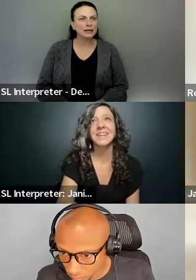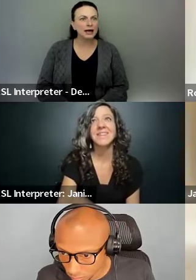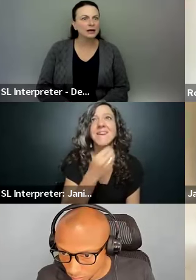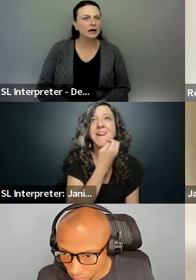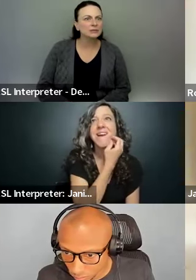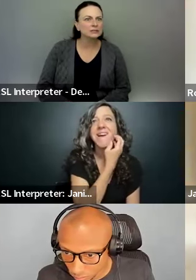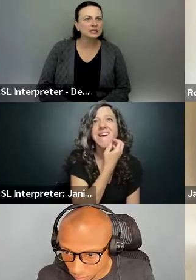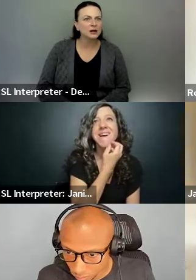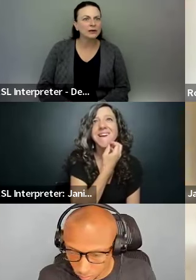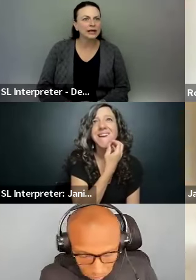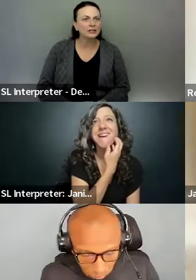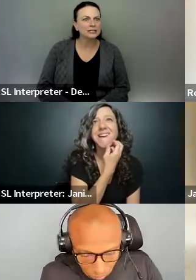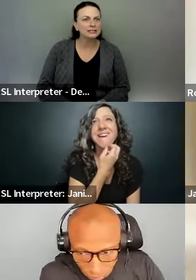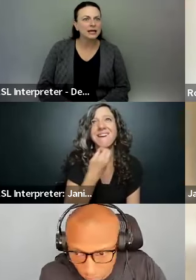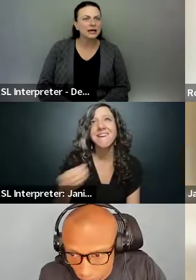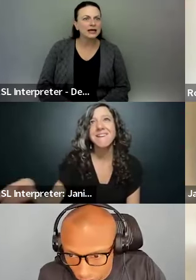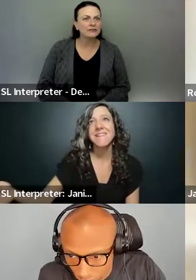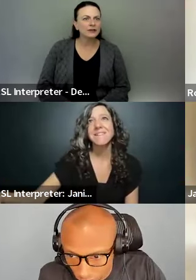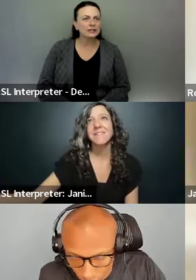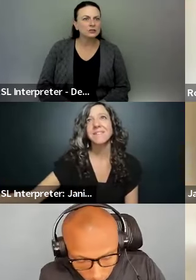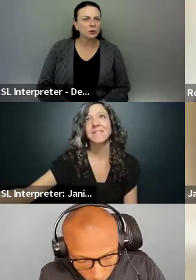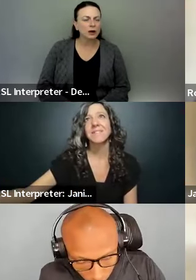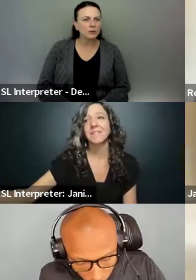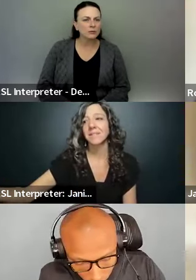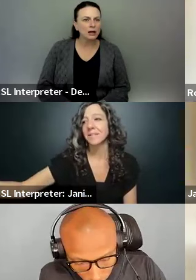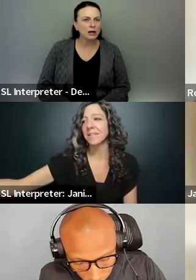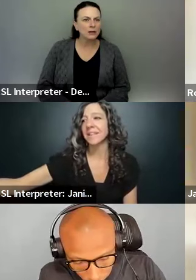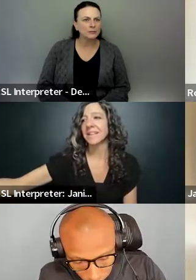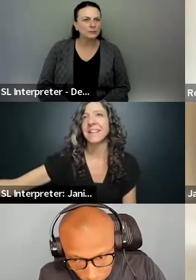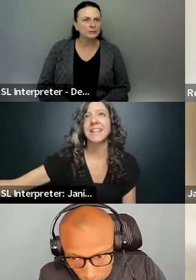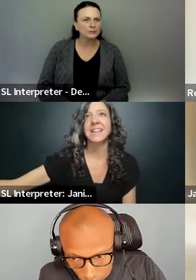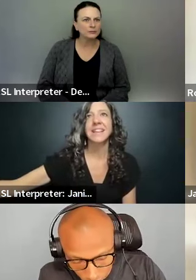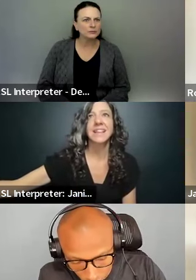you. Milad said, okay, Andres, if it's no problem,